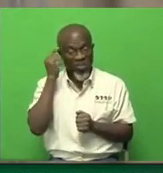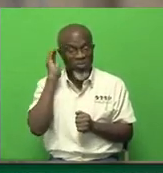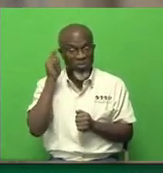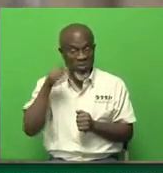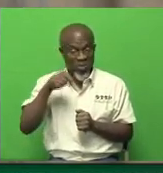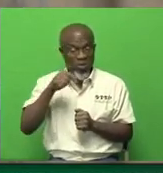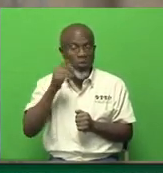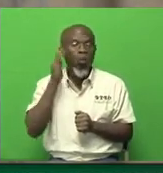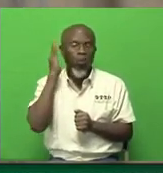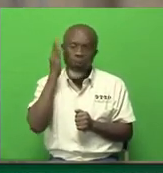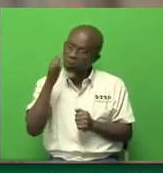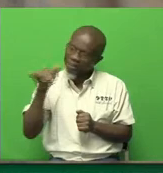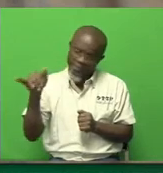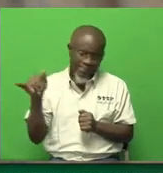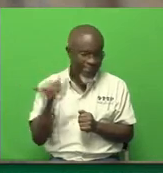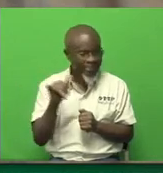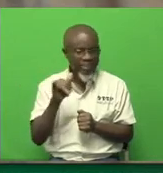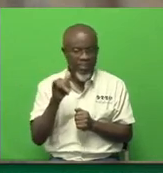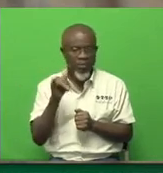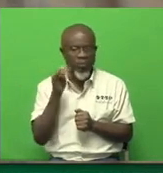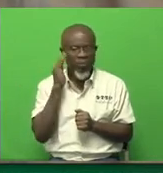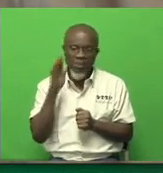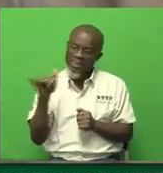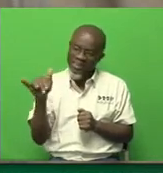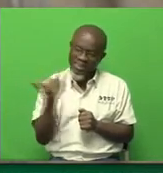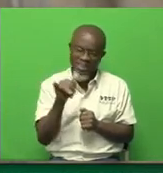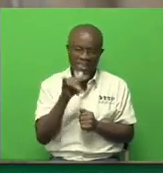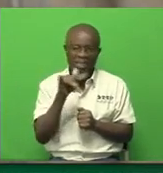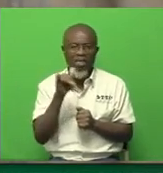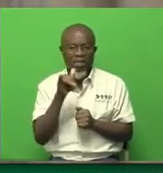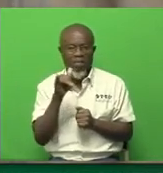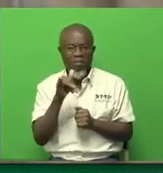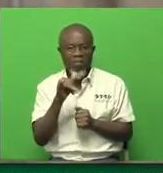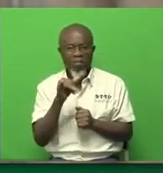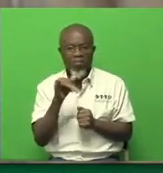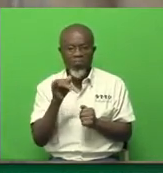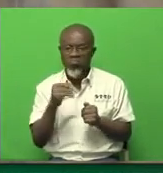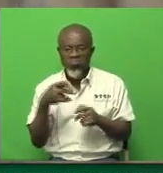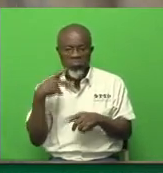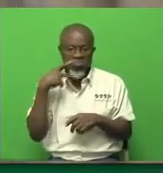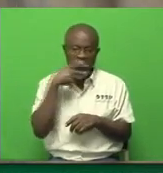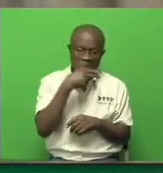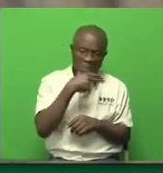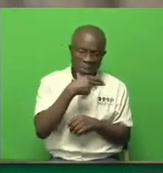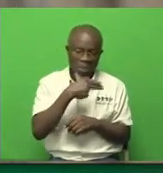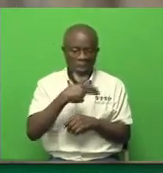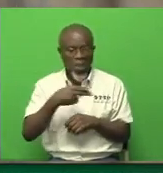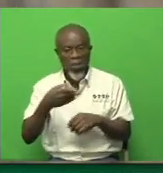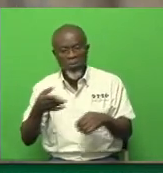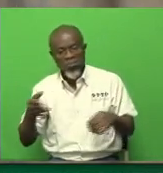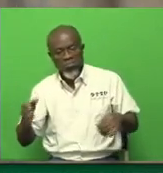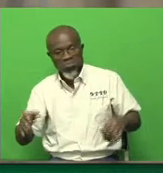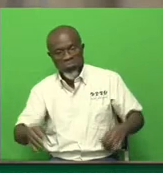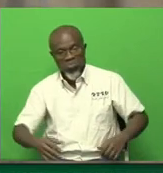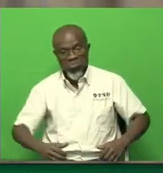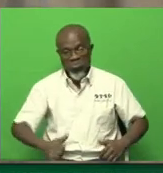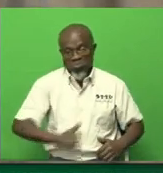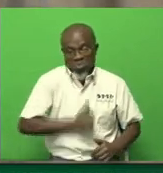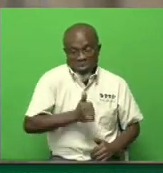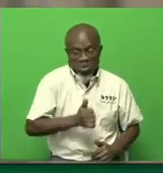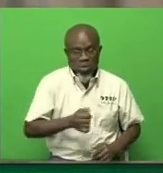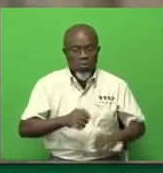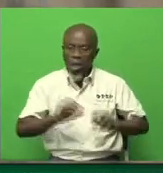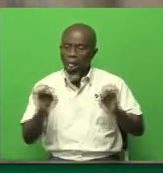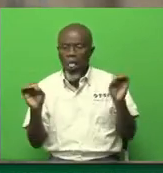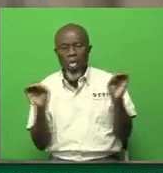as a public utilities sector Madam speaker fluff Mama guy bravado but